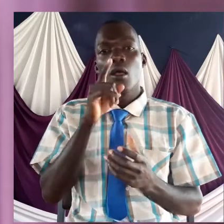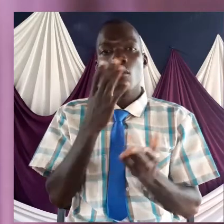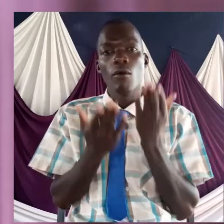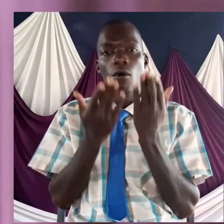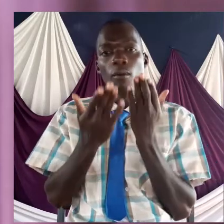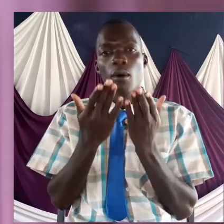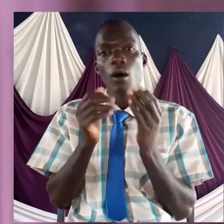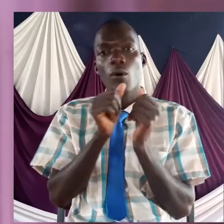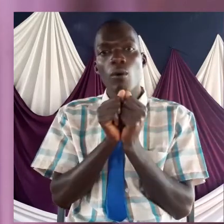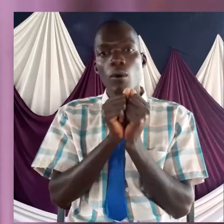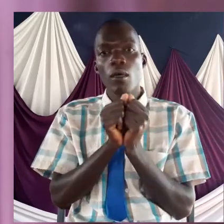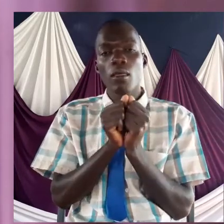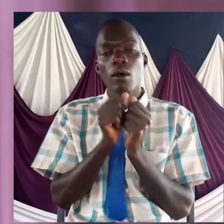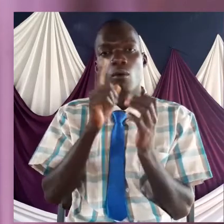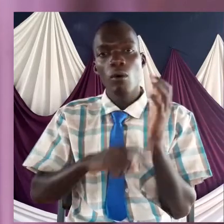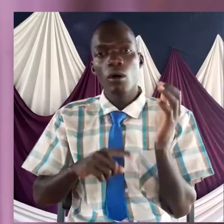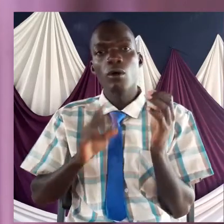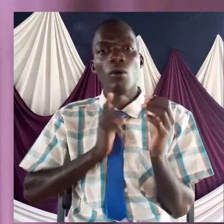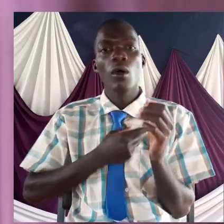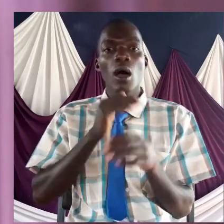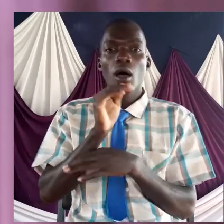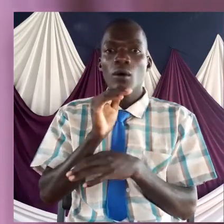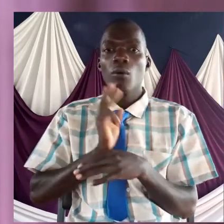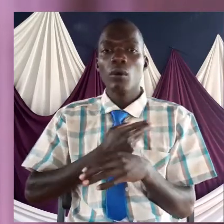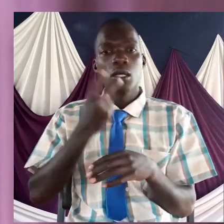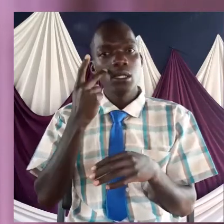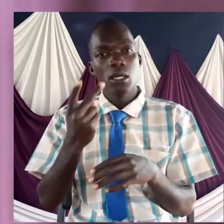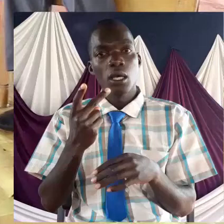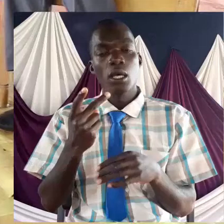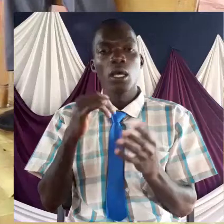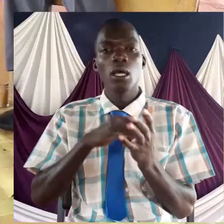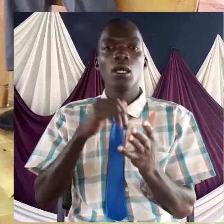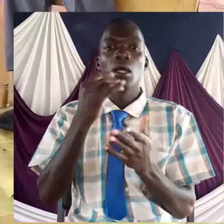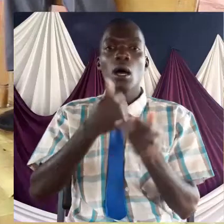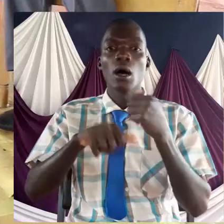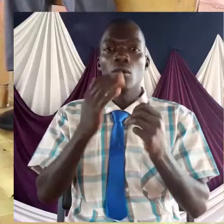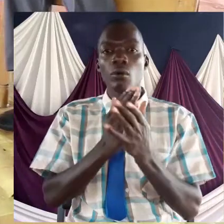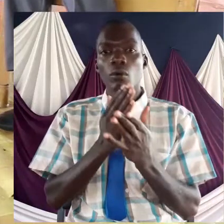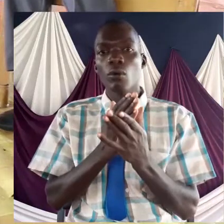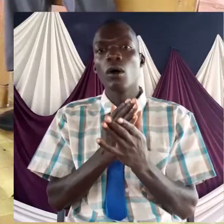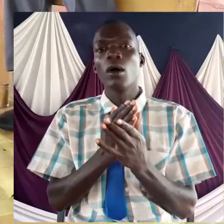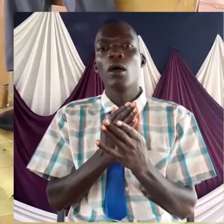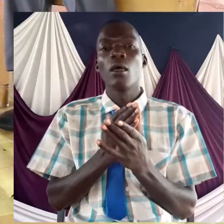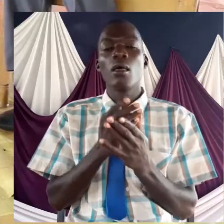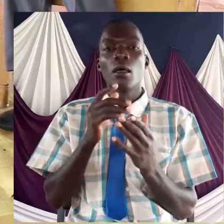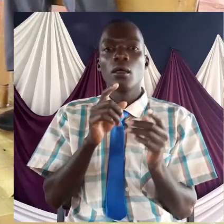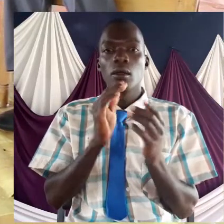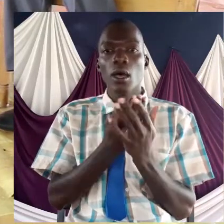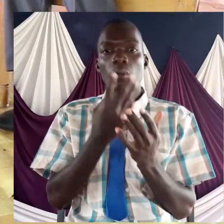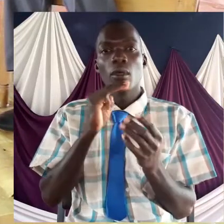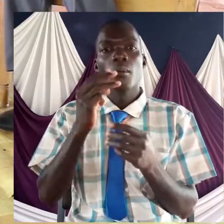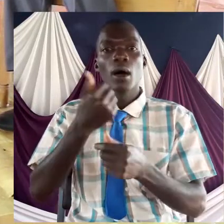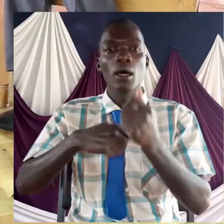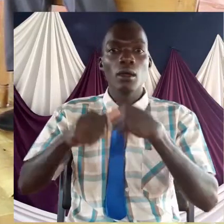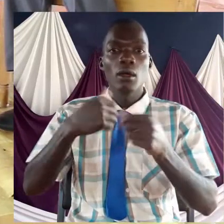these activities with what history has, yes, we are seeing that it is actually the papal Rome. Mm-hmm. And some of the